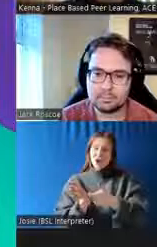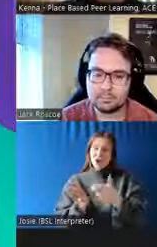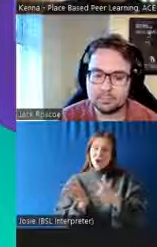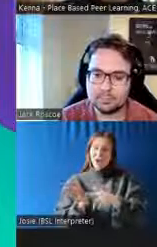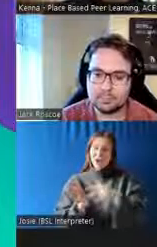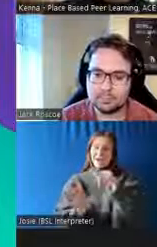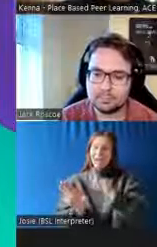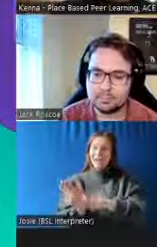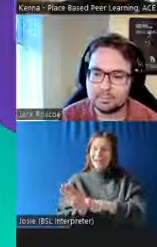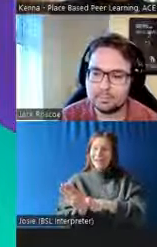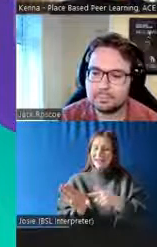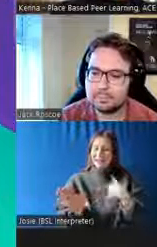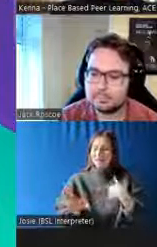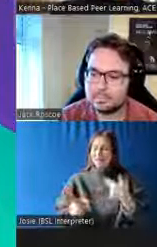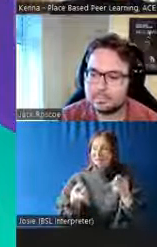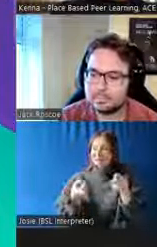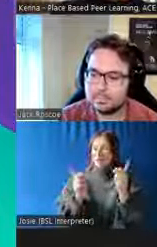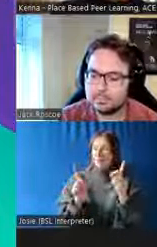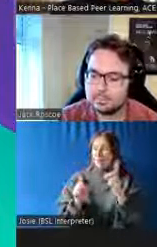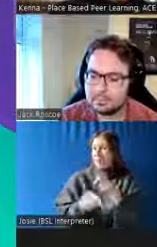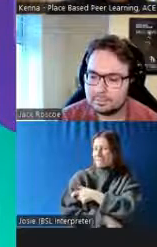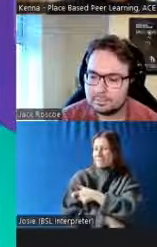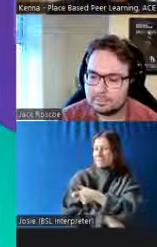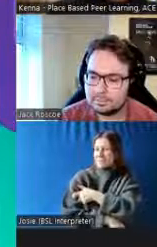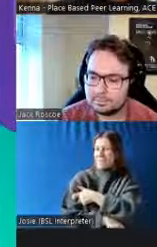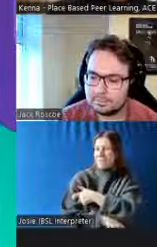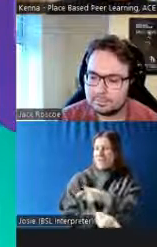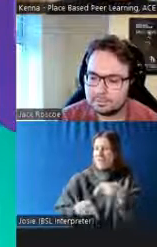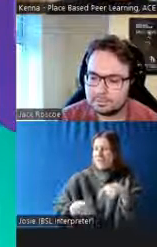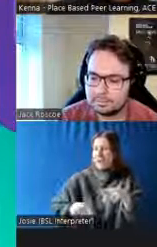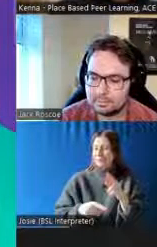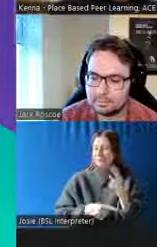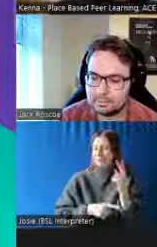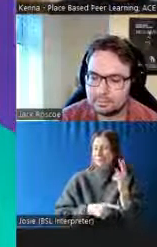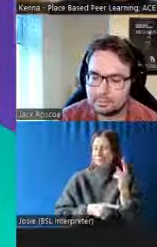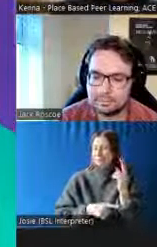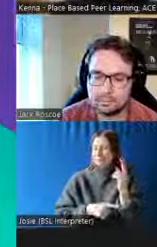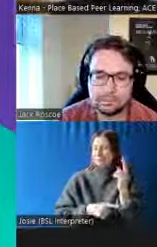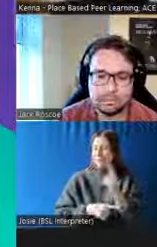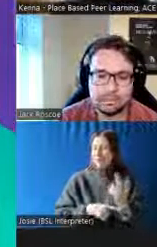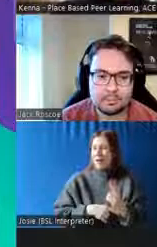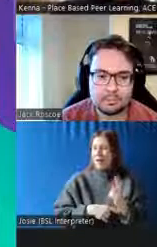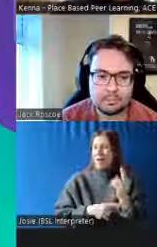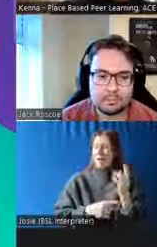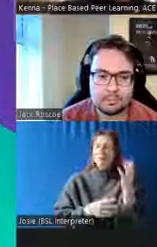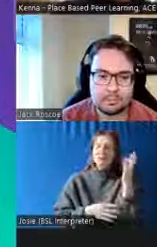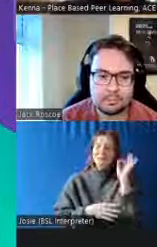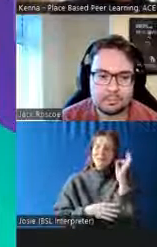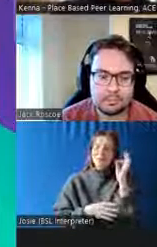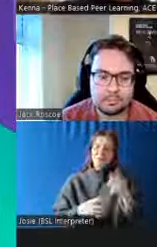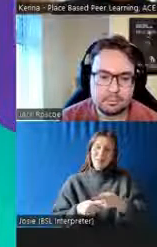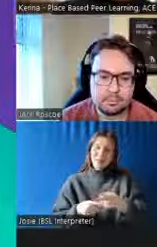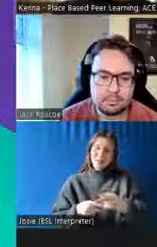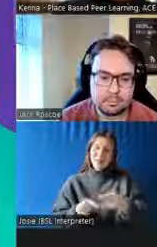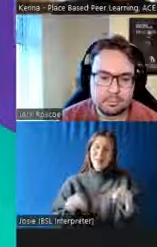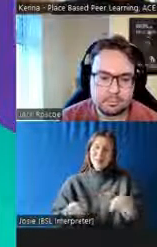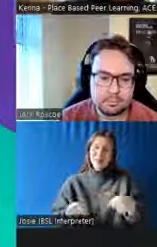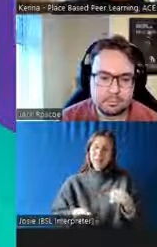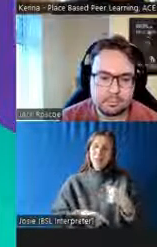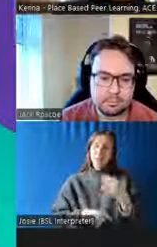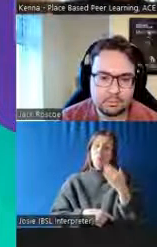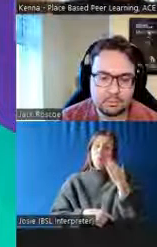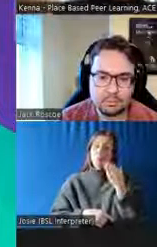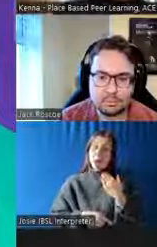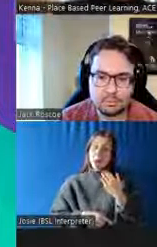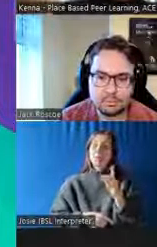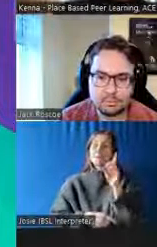Place-Based Peer Learning here at Arts Council England. I am white female. I have brown hair, blue eyes, lots